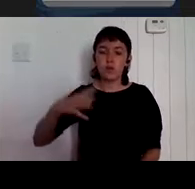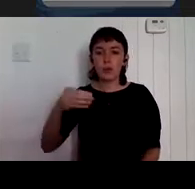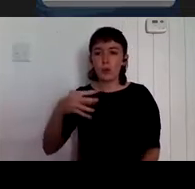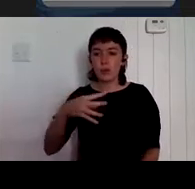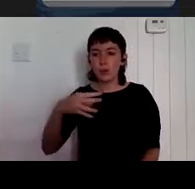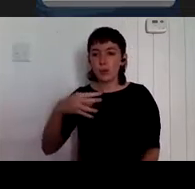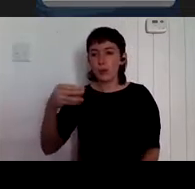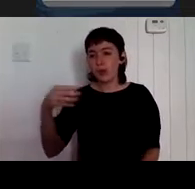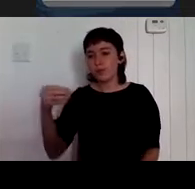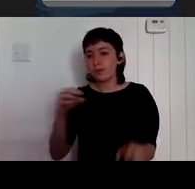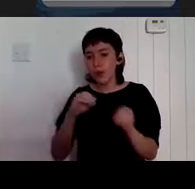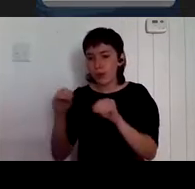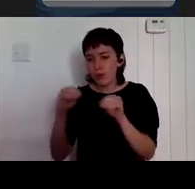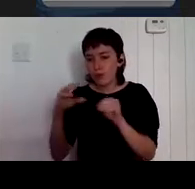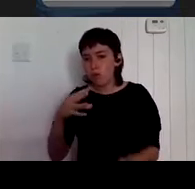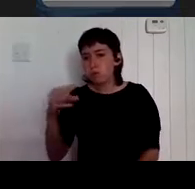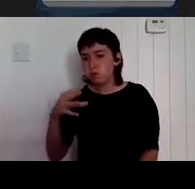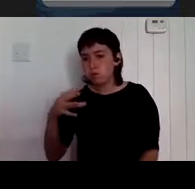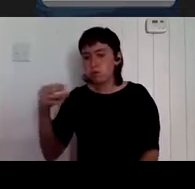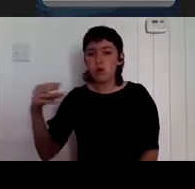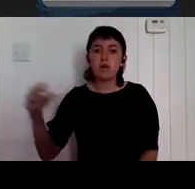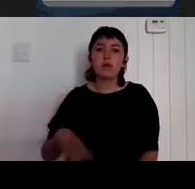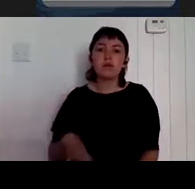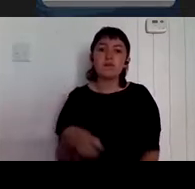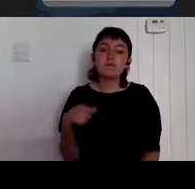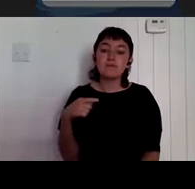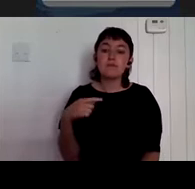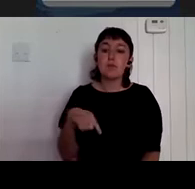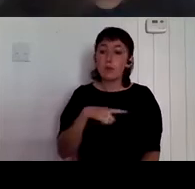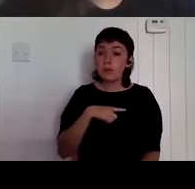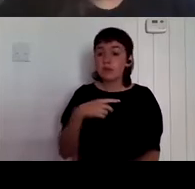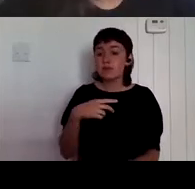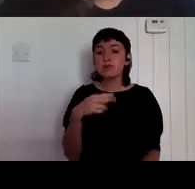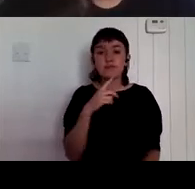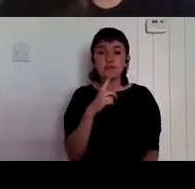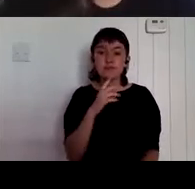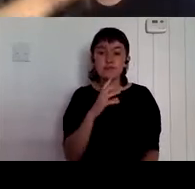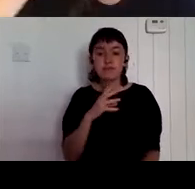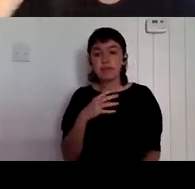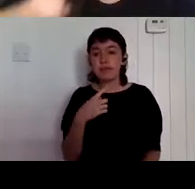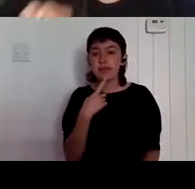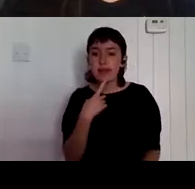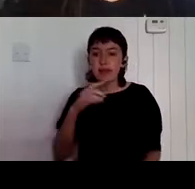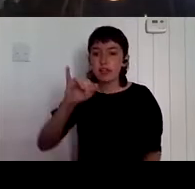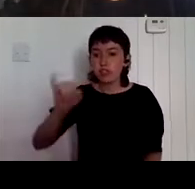so, anytime we say jellyfish, that's normally what people are talking about. They're talking about this umbrella structure